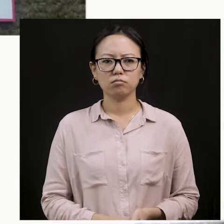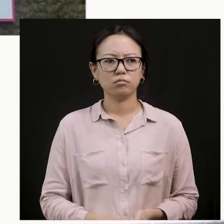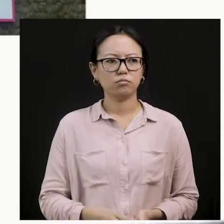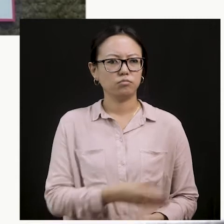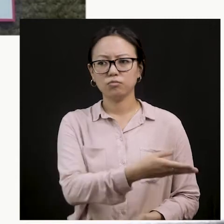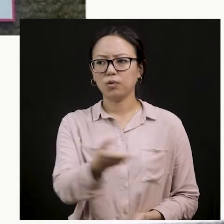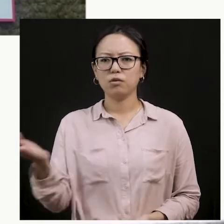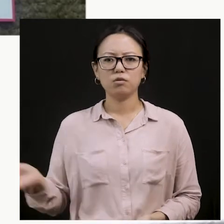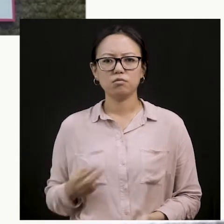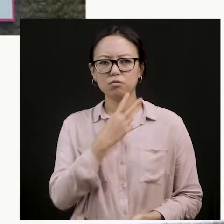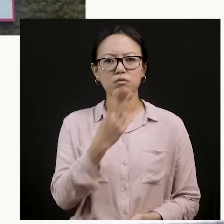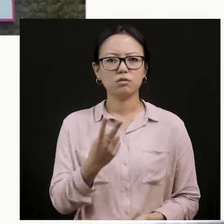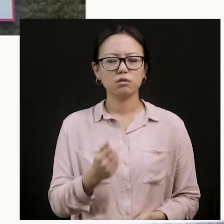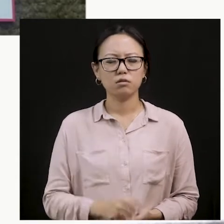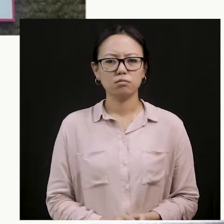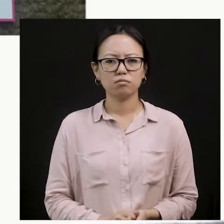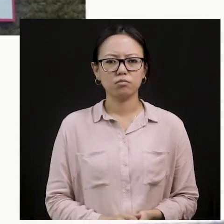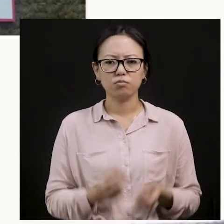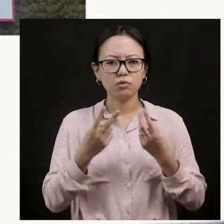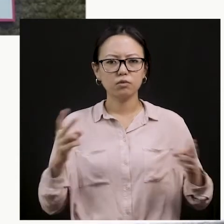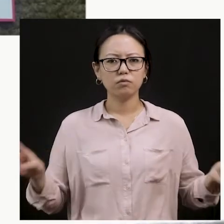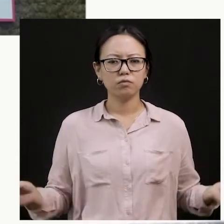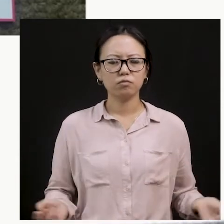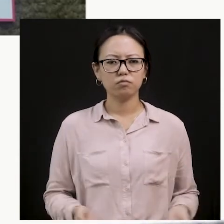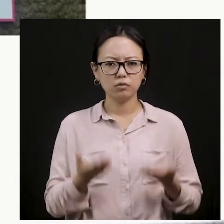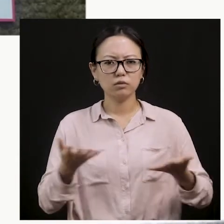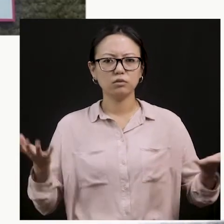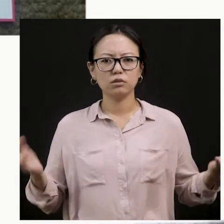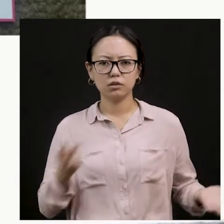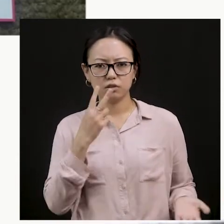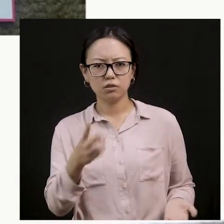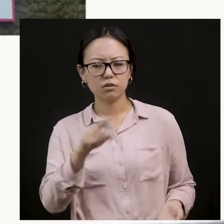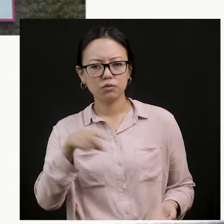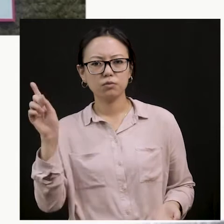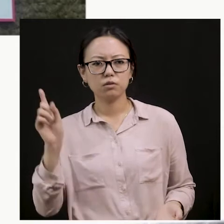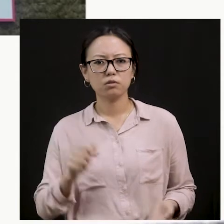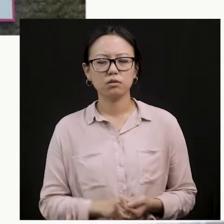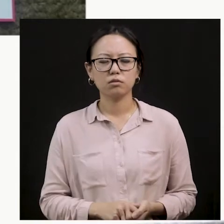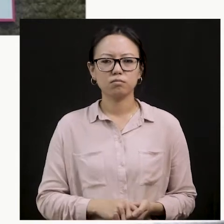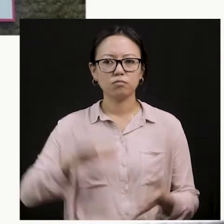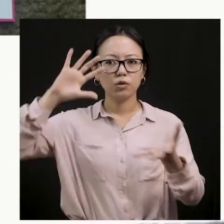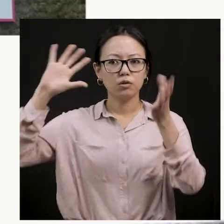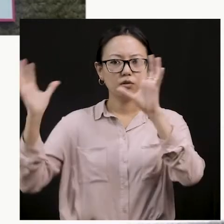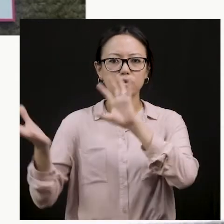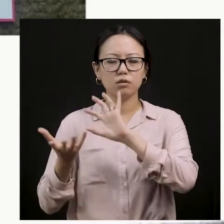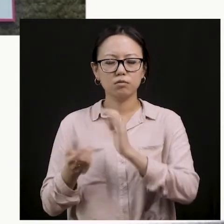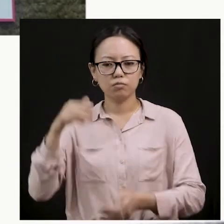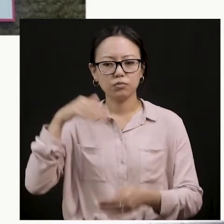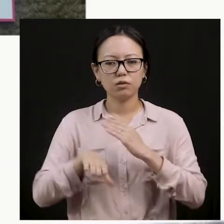us. Do you agree? Right. So whatever things that we have in this earth, we